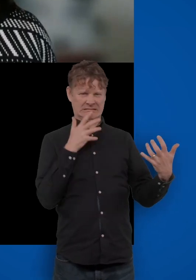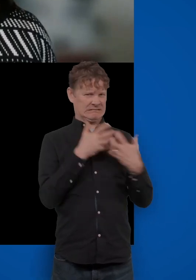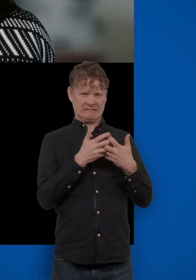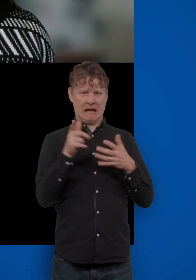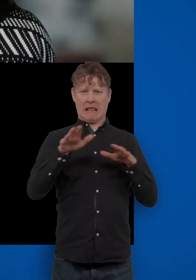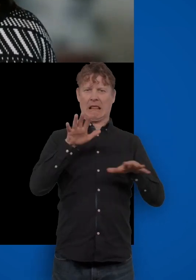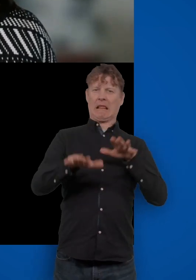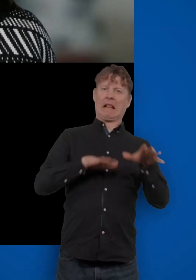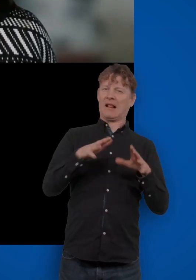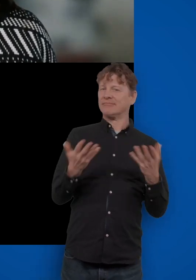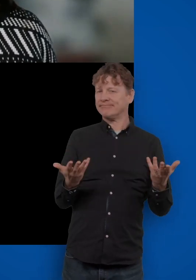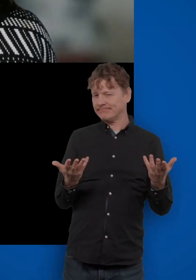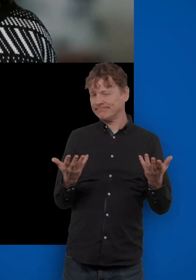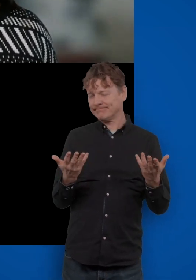organizations?